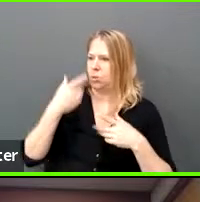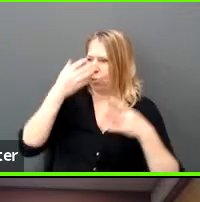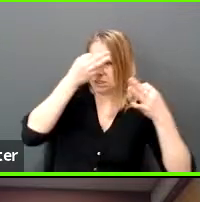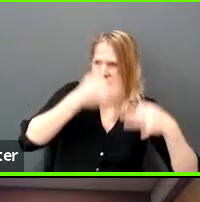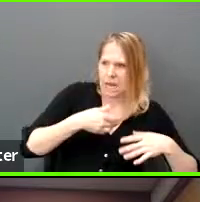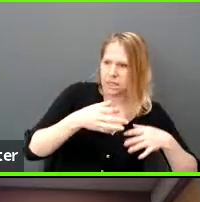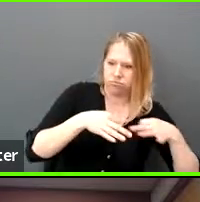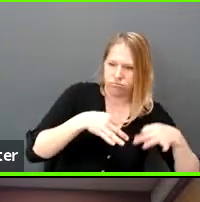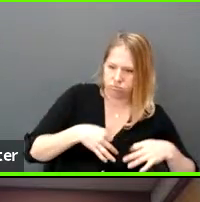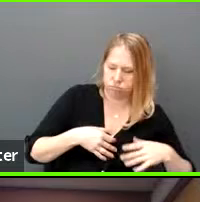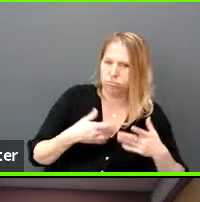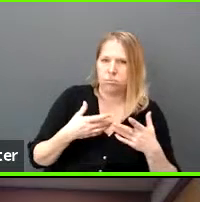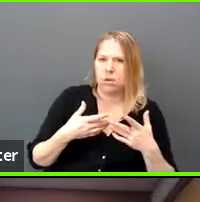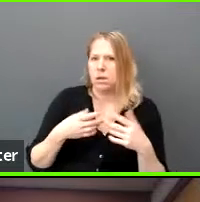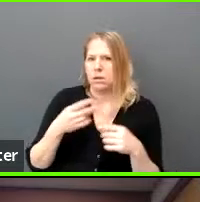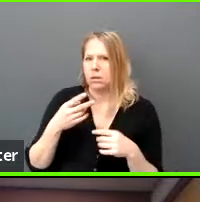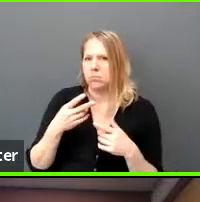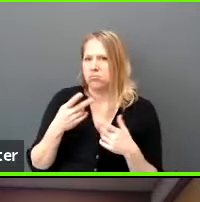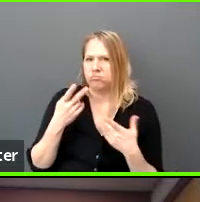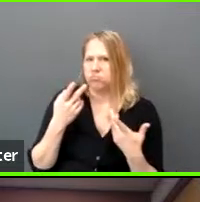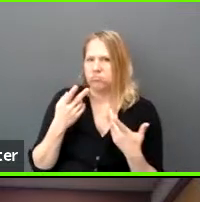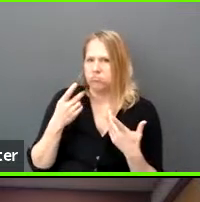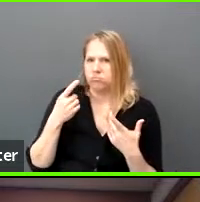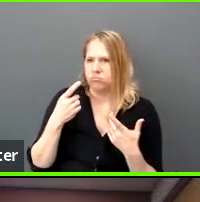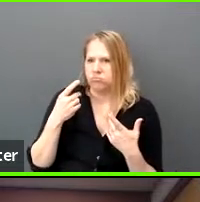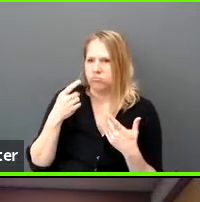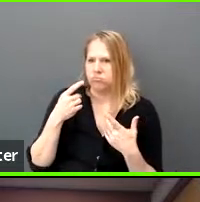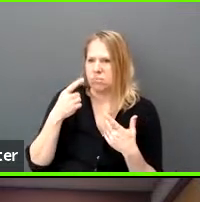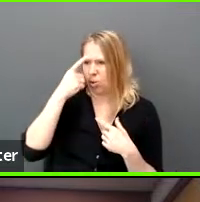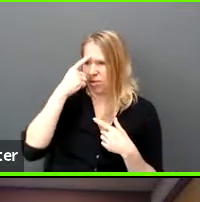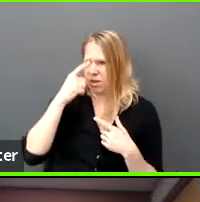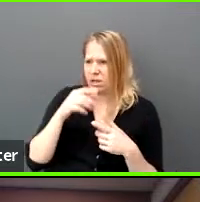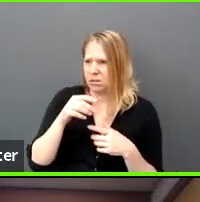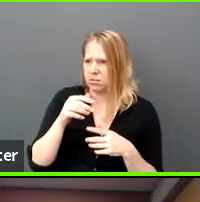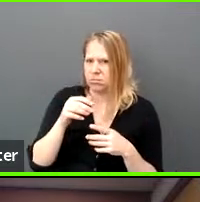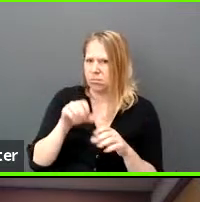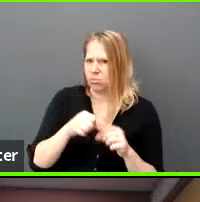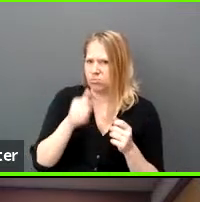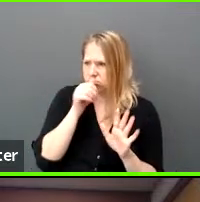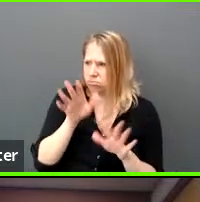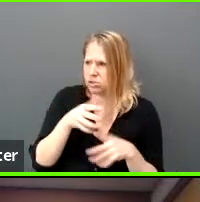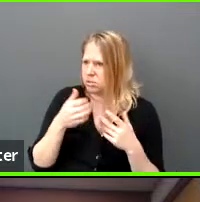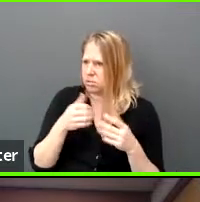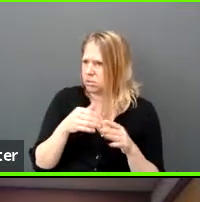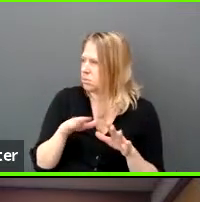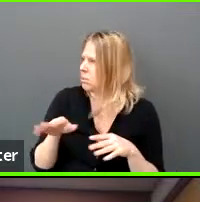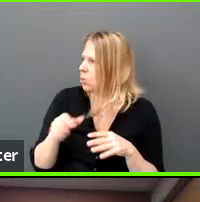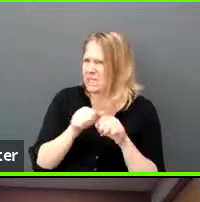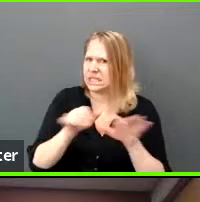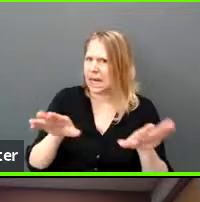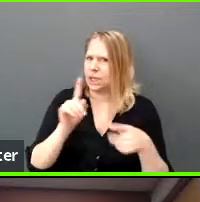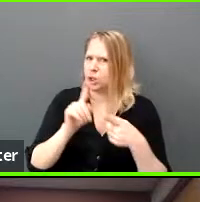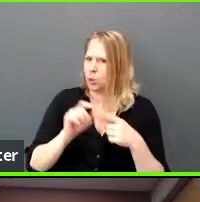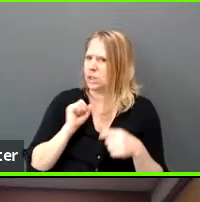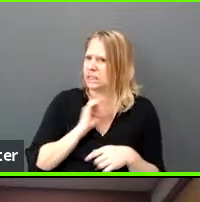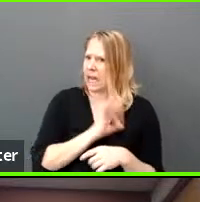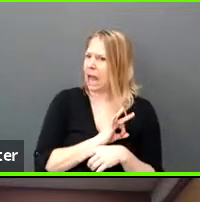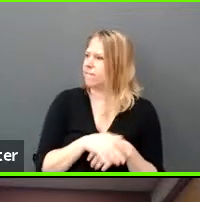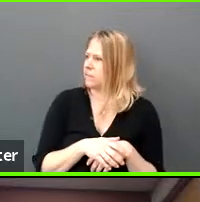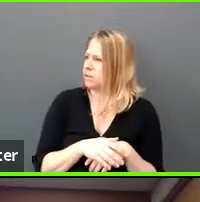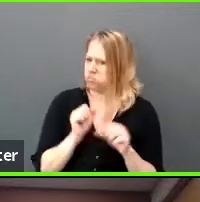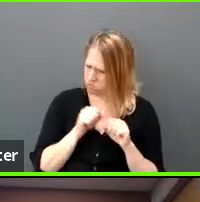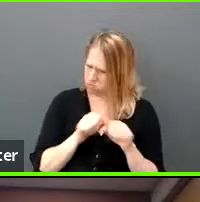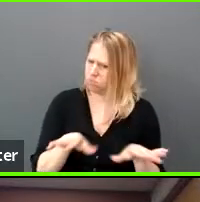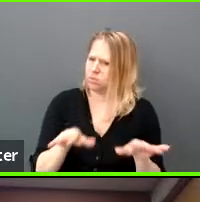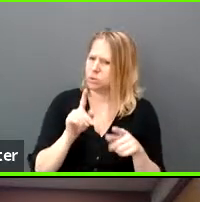Yeah. and I don't see how that would be confidential or anything. I mean, you could just send that out. No, we actually send them out to the staff. So,